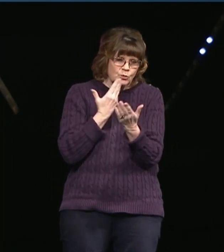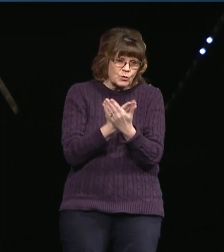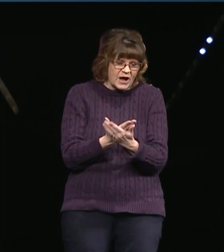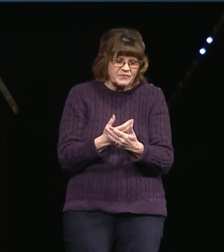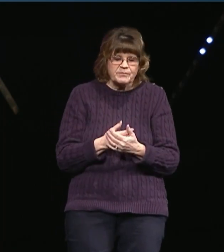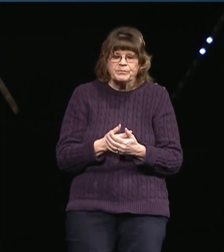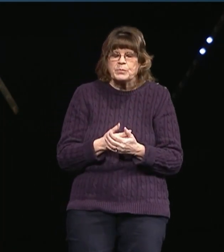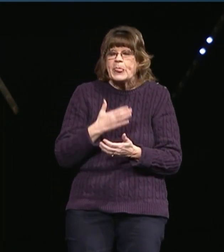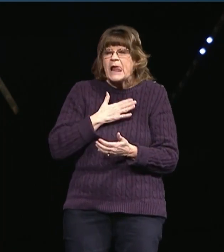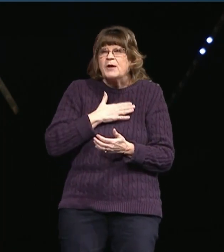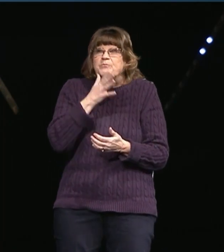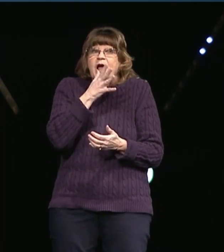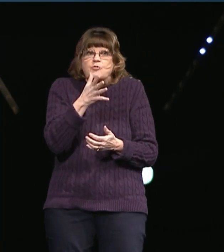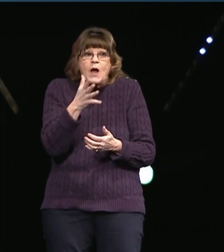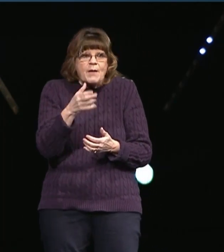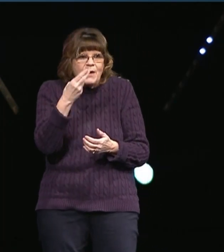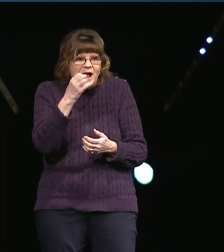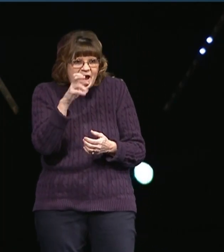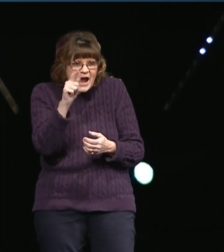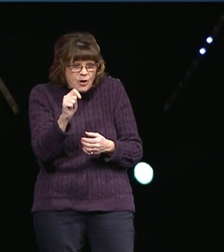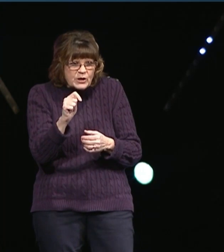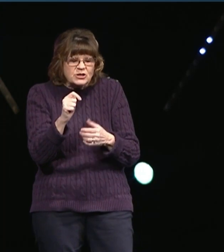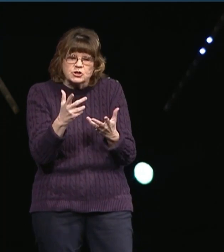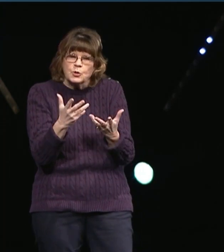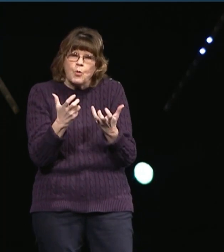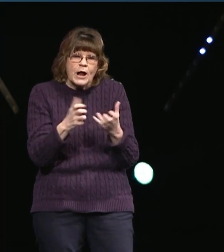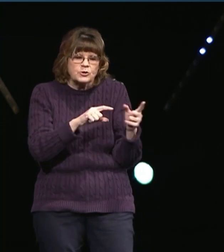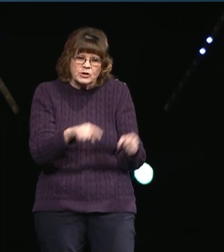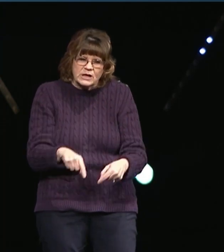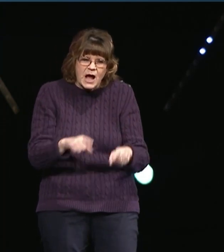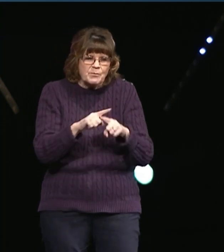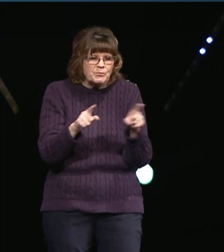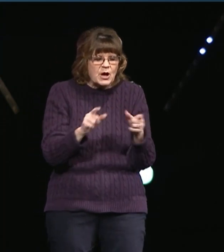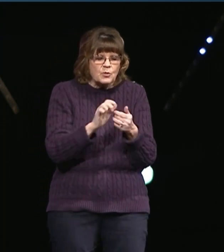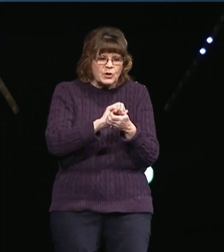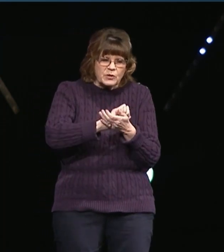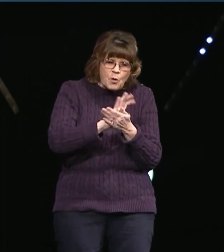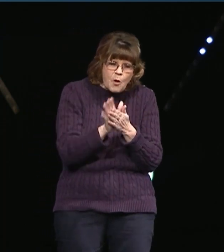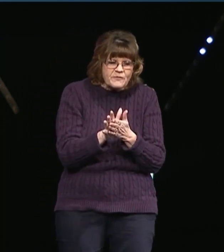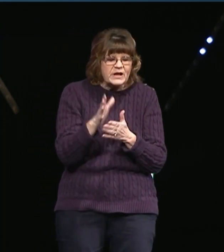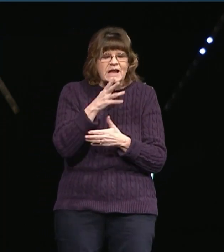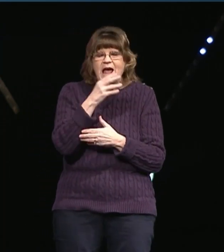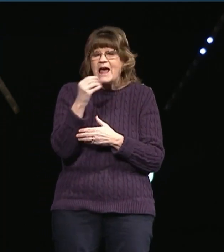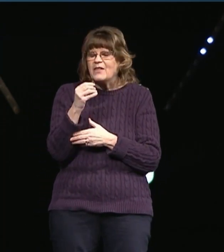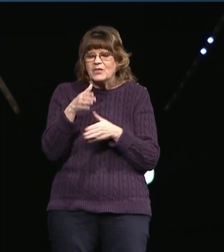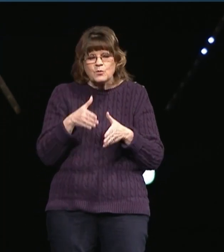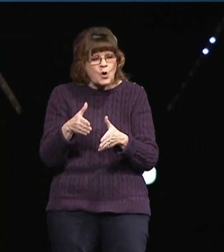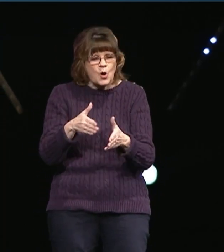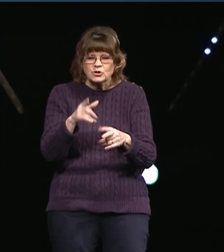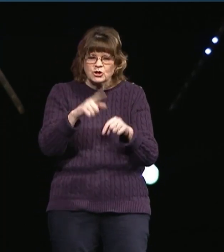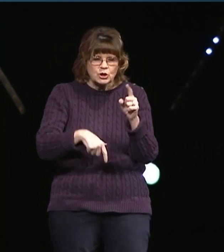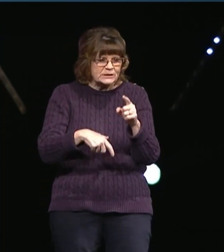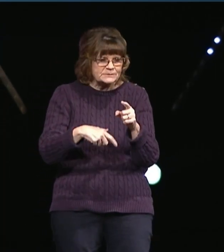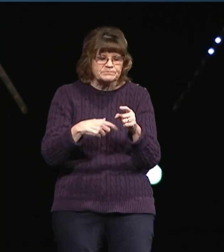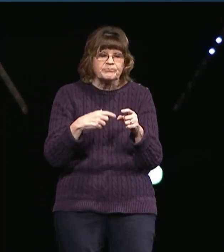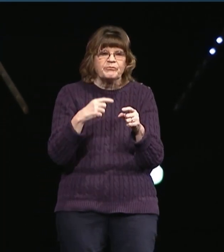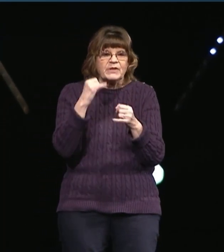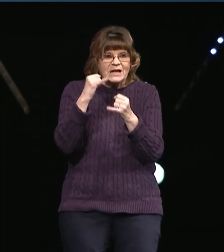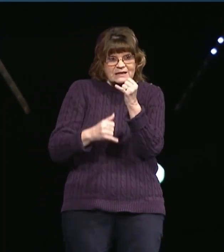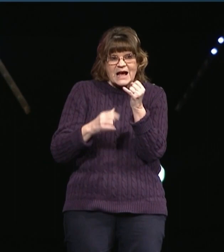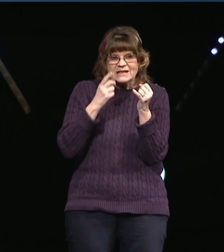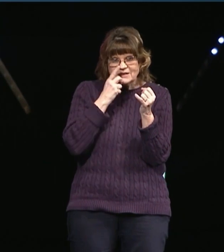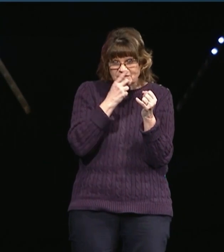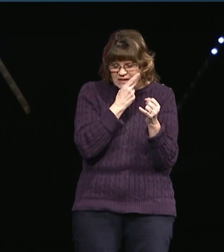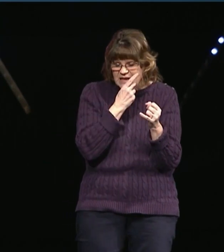my grandma, Harriet, is watching. She really wanted to be here, but with COVID and the roads, couldn't make it. So she's the last of Dennis's